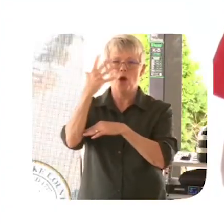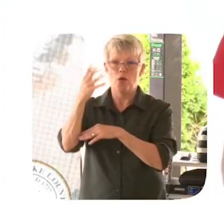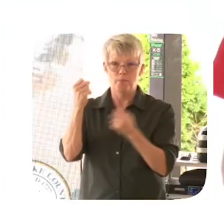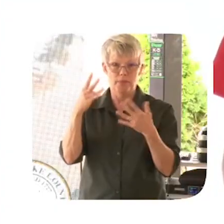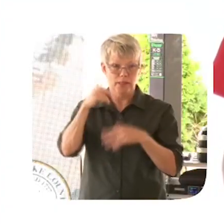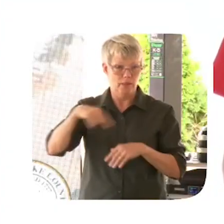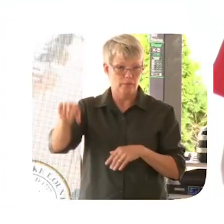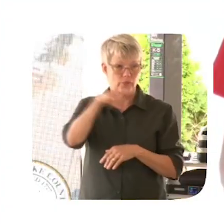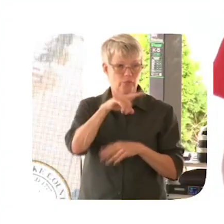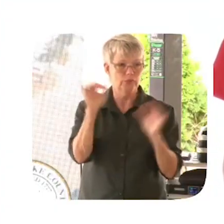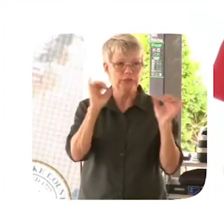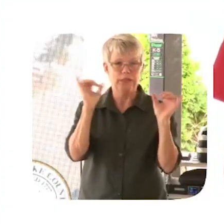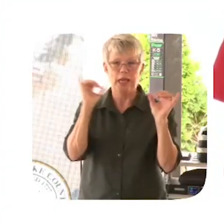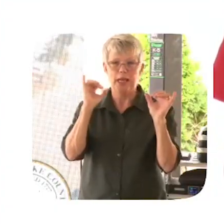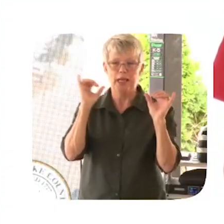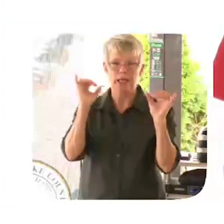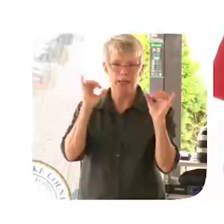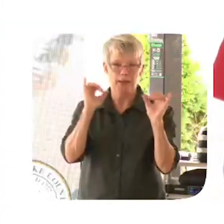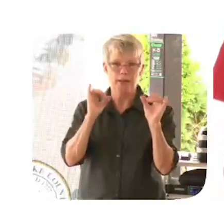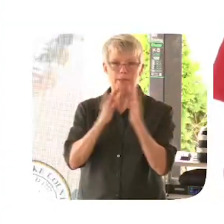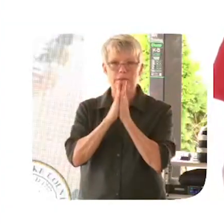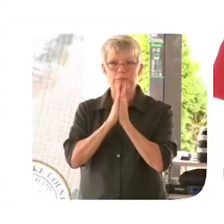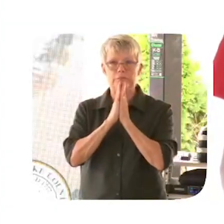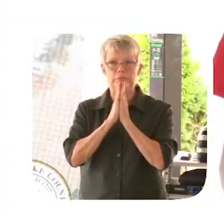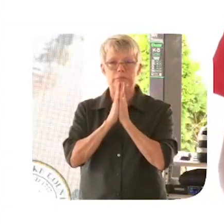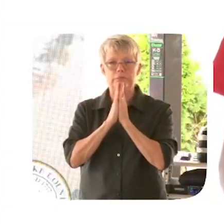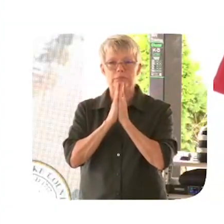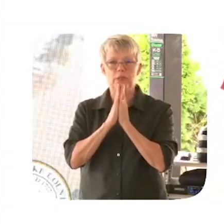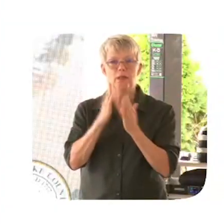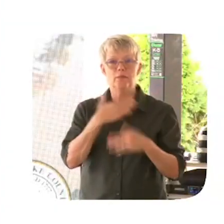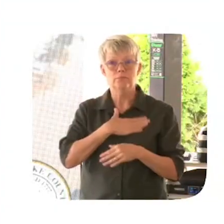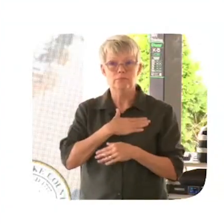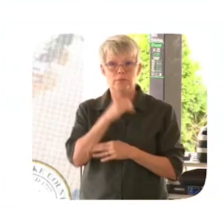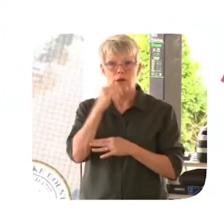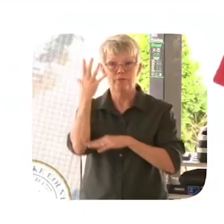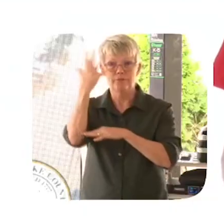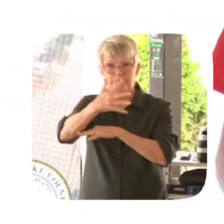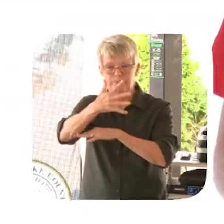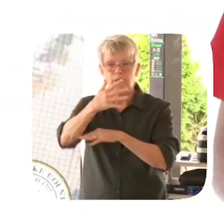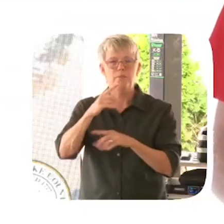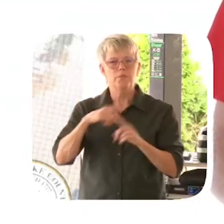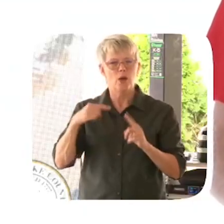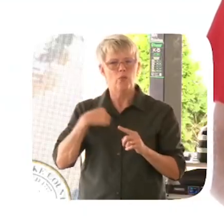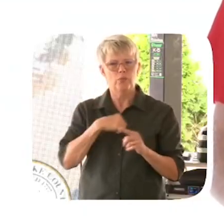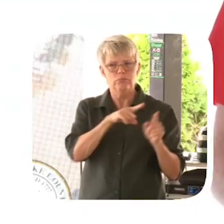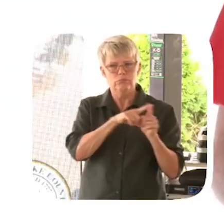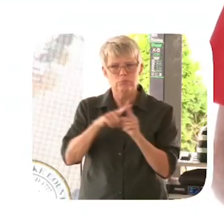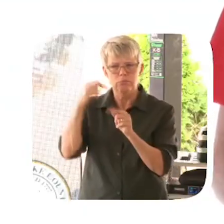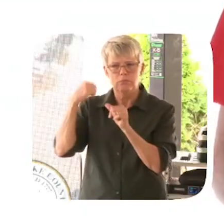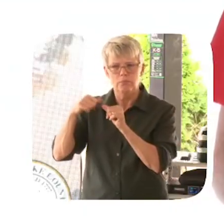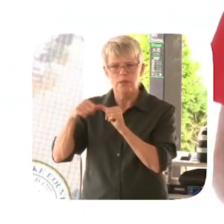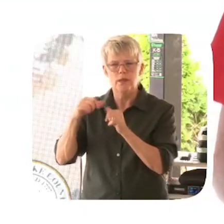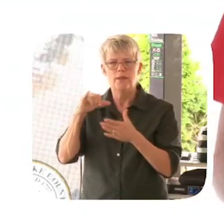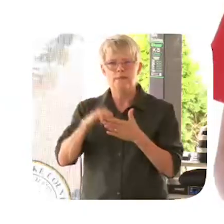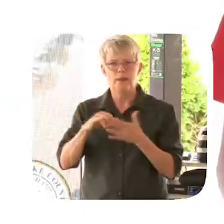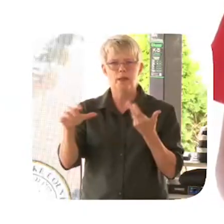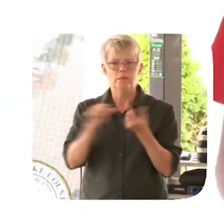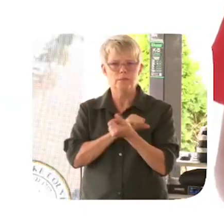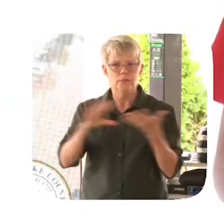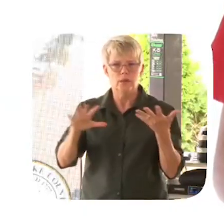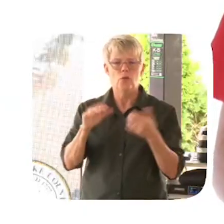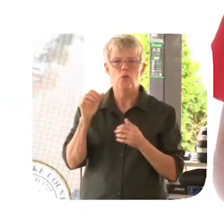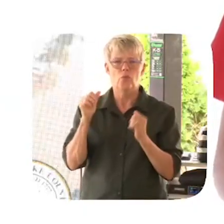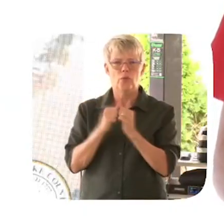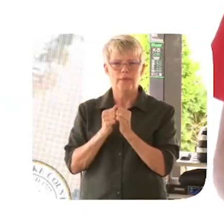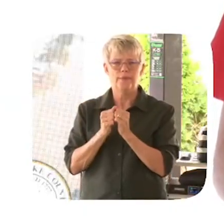doing the very same things where you live as well. I don't think any of us will ever forget the devastation that occurred with Hurricane